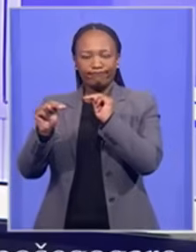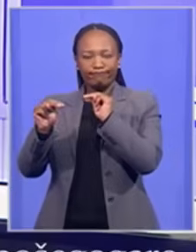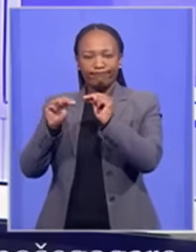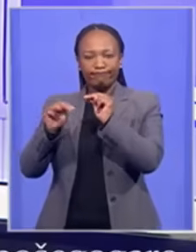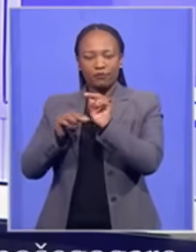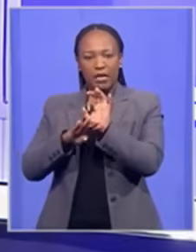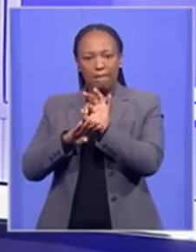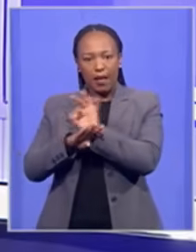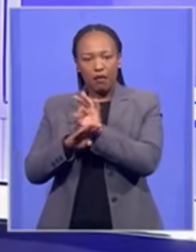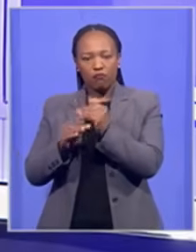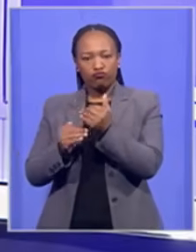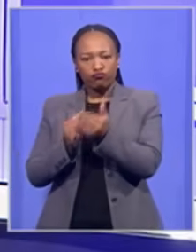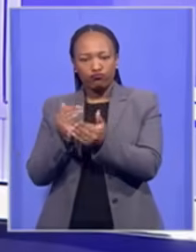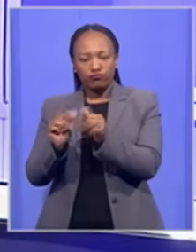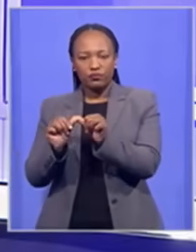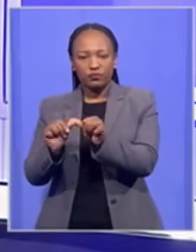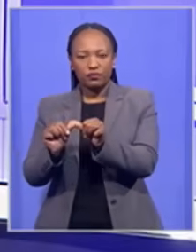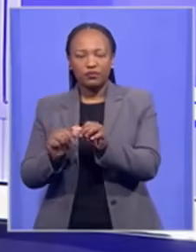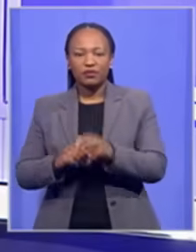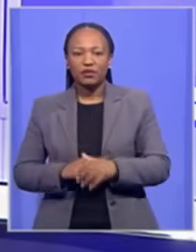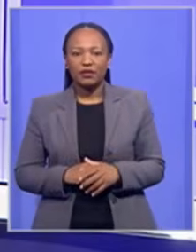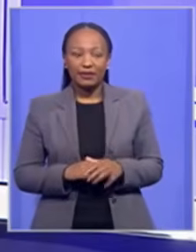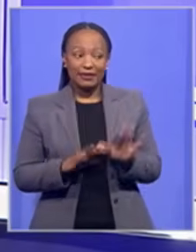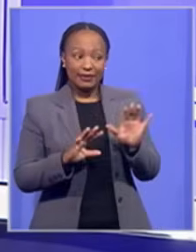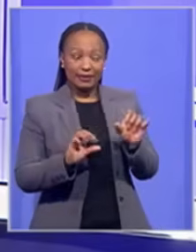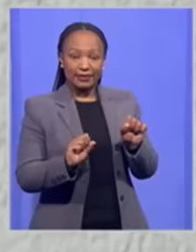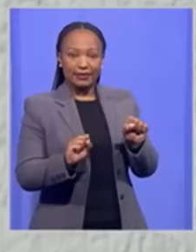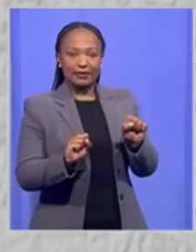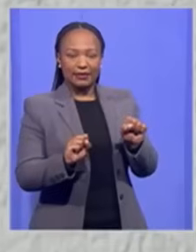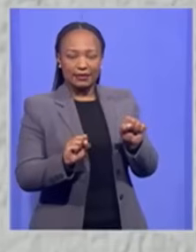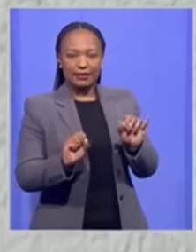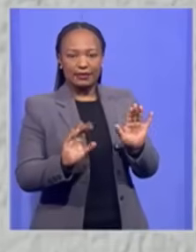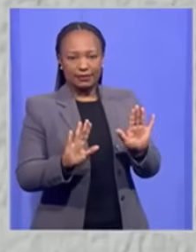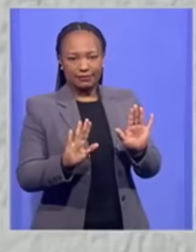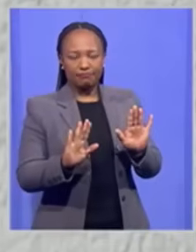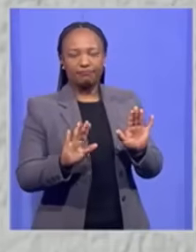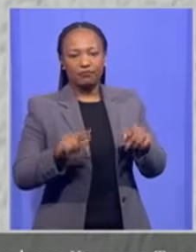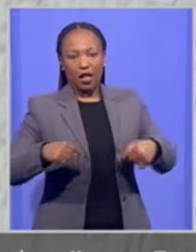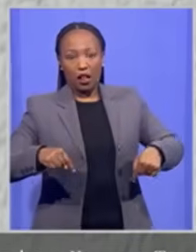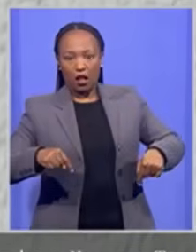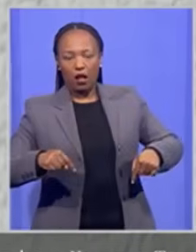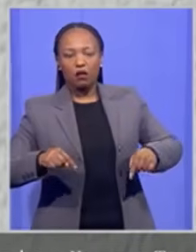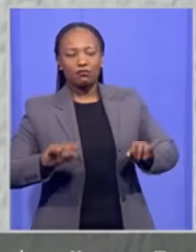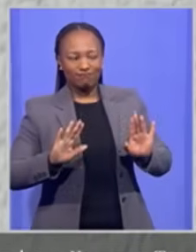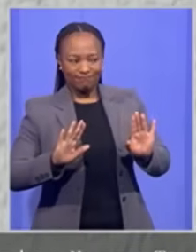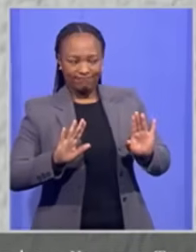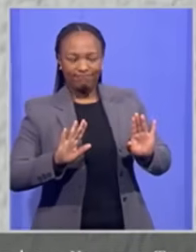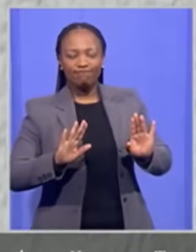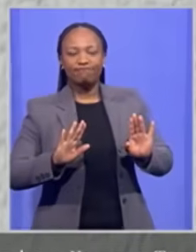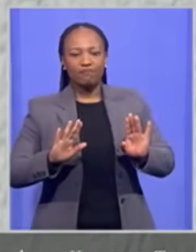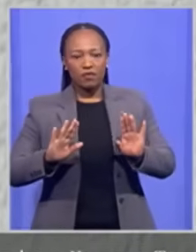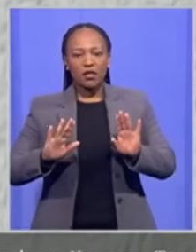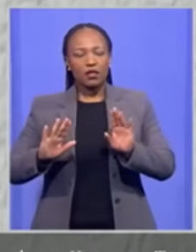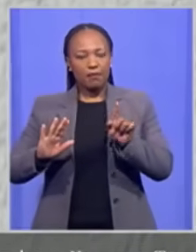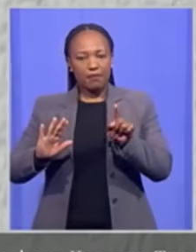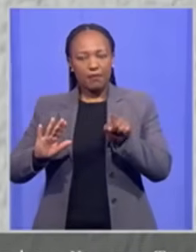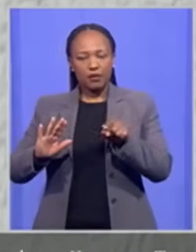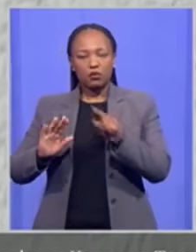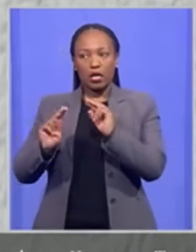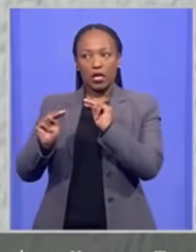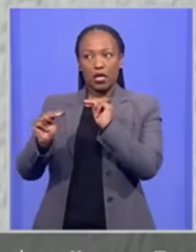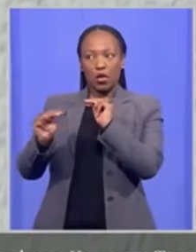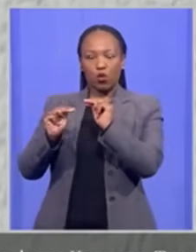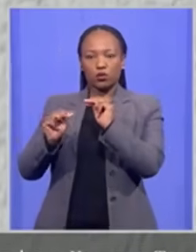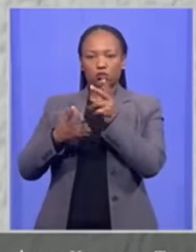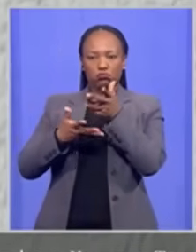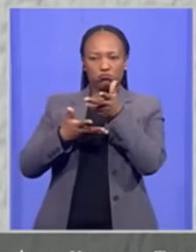ditherišano ba thekge ditho mare ba se kana ba thekga ditho ka gore dipoledišano di sa tšwela pele re ka se napela re di tsene ka lešakeng re